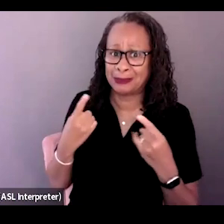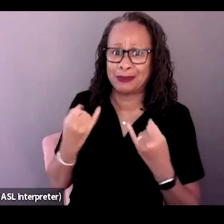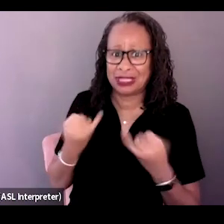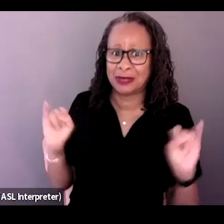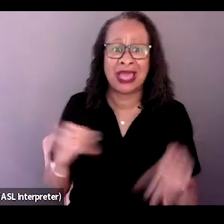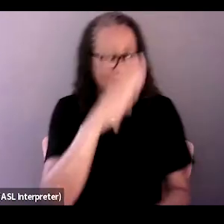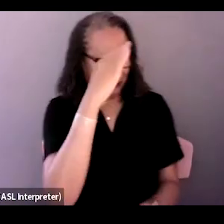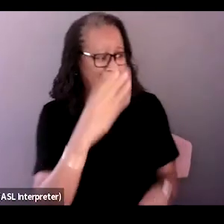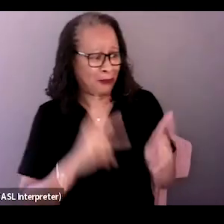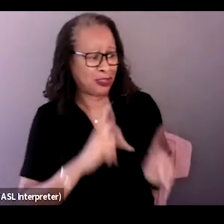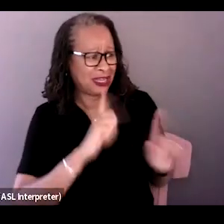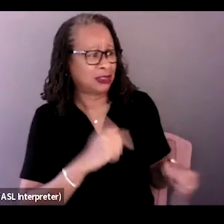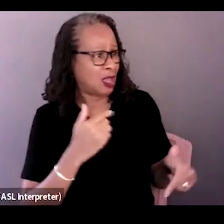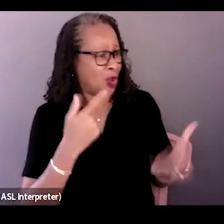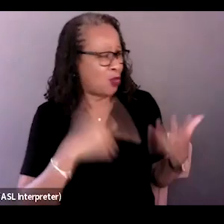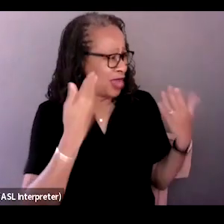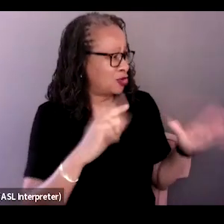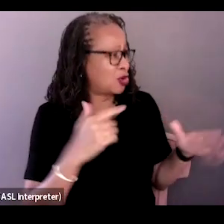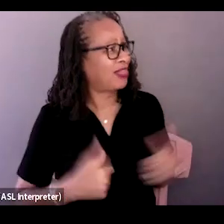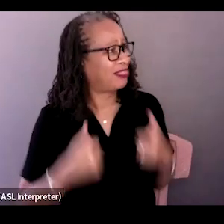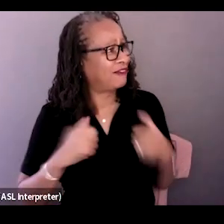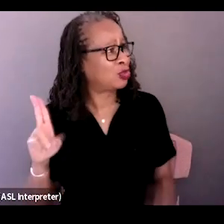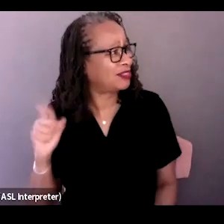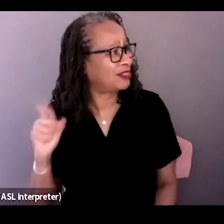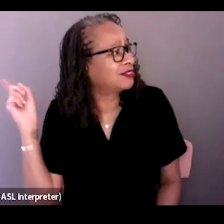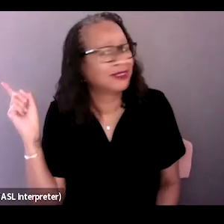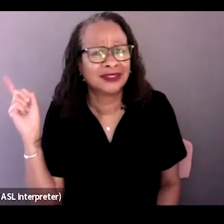answered and said, well, I don't know. I live in the United States.